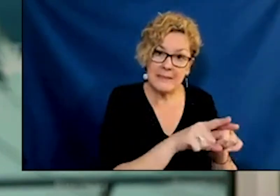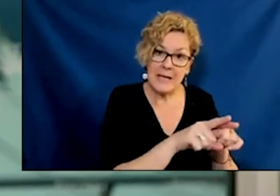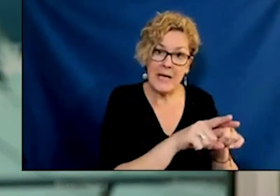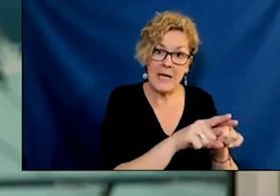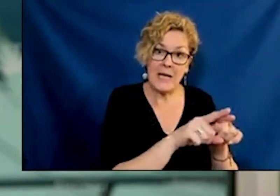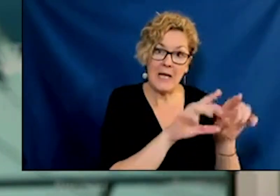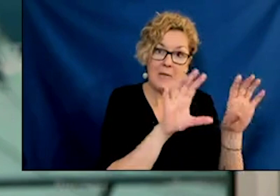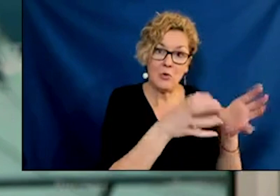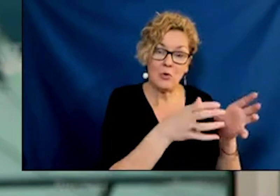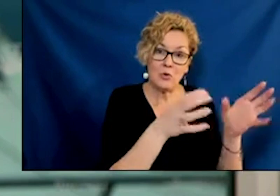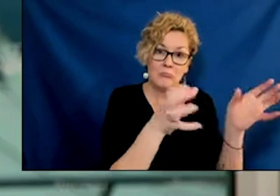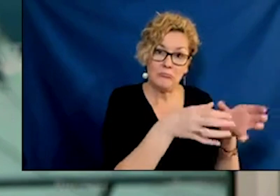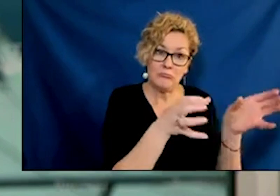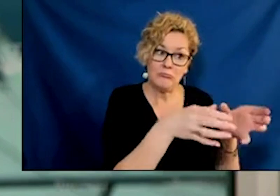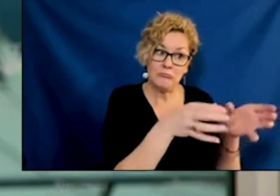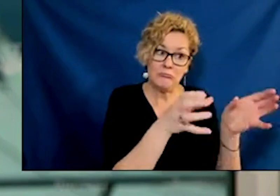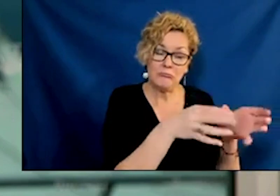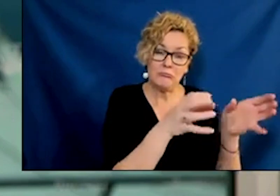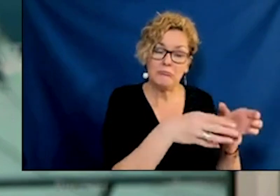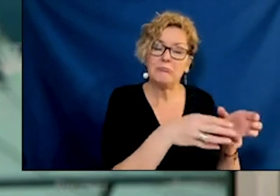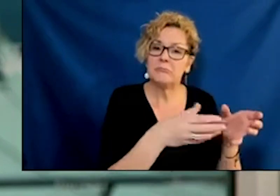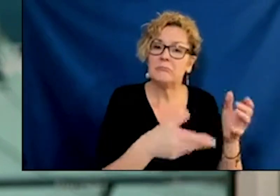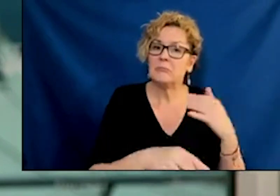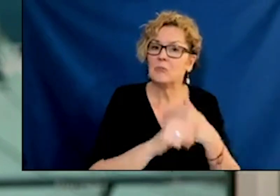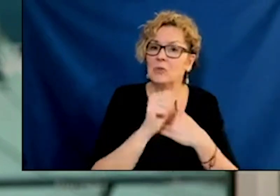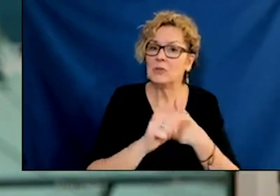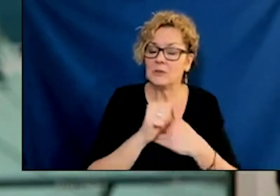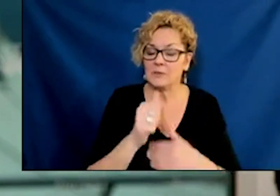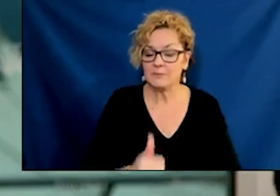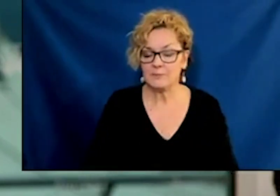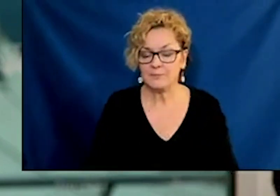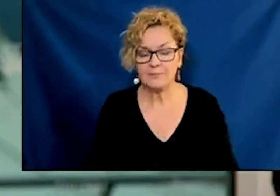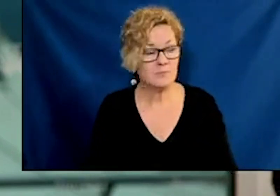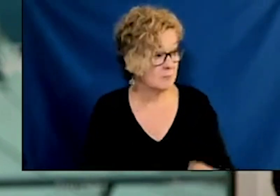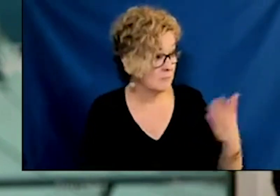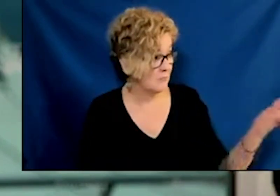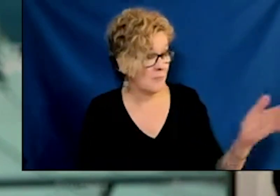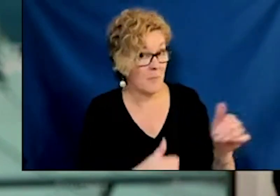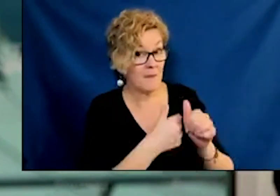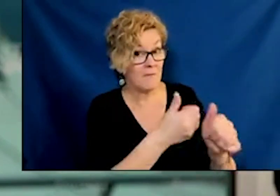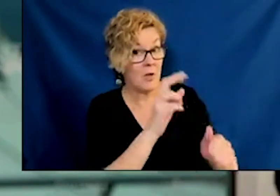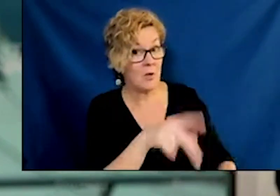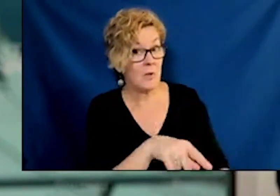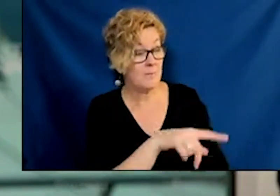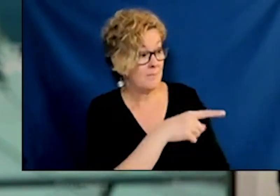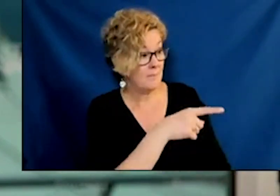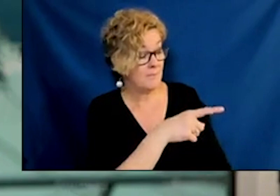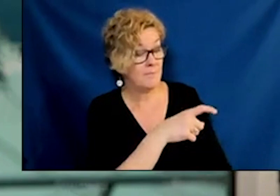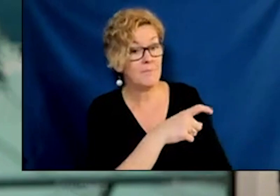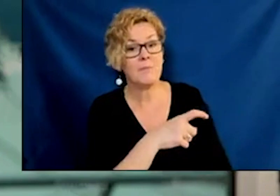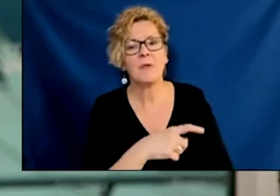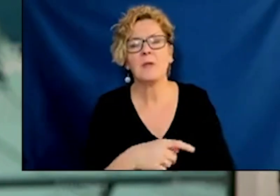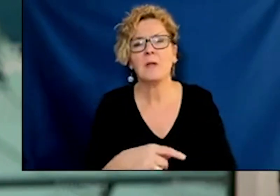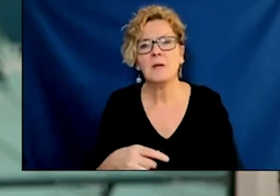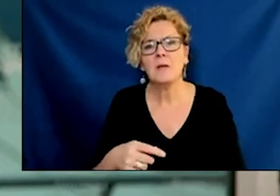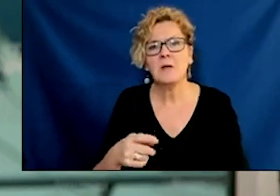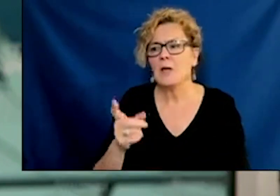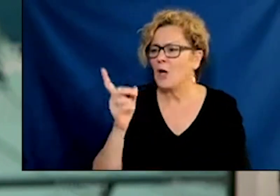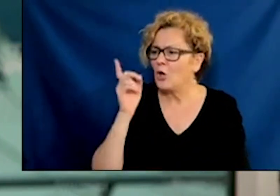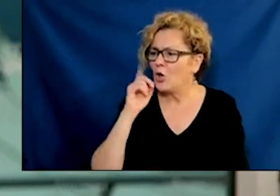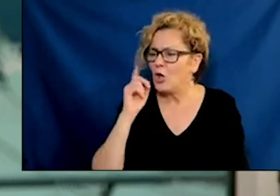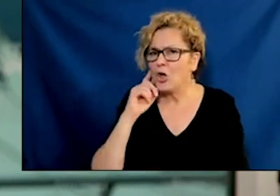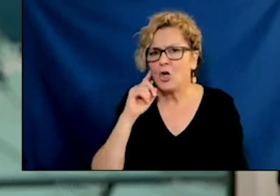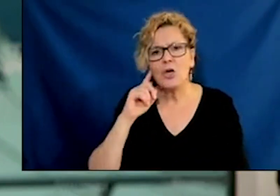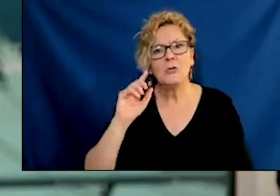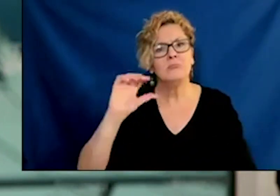have a follow-up, Susie? Yeah, we understand that there was a vaccination clinic taking place on the downtown east side today. I'm just wondering if that means